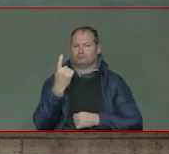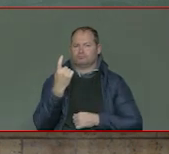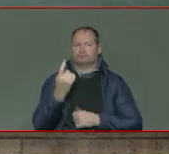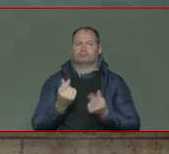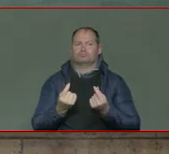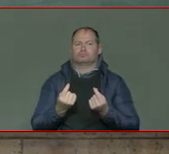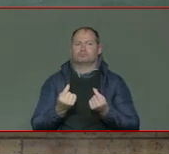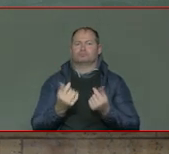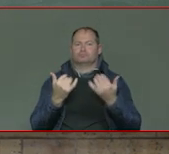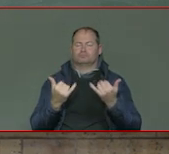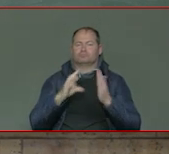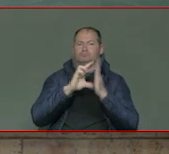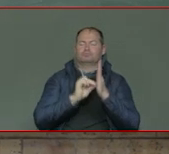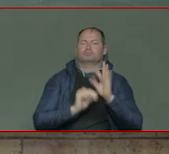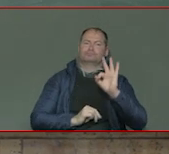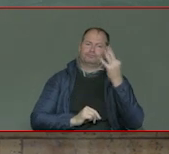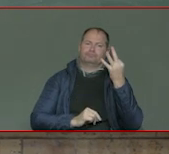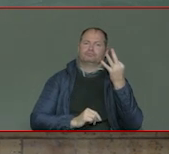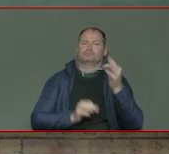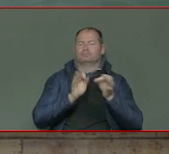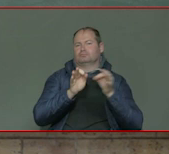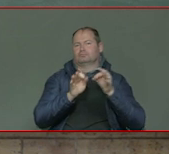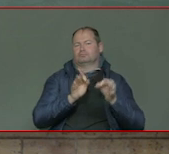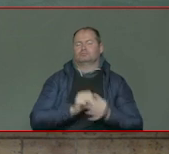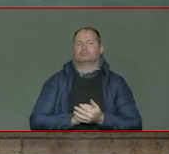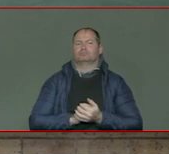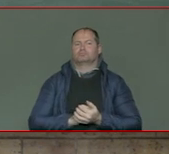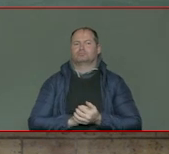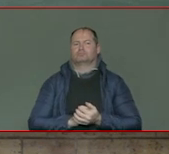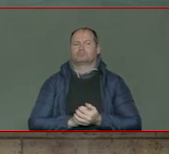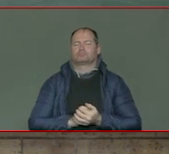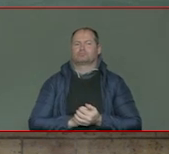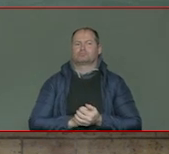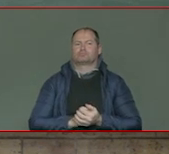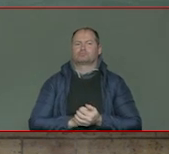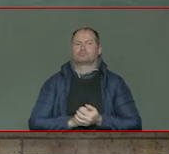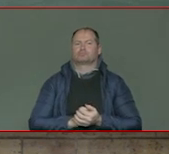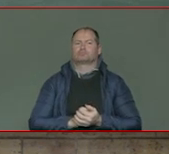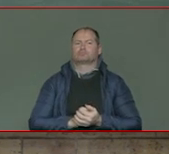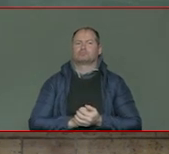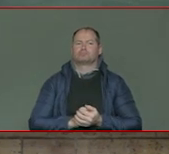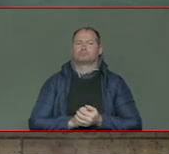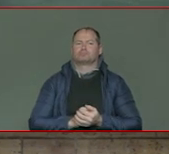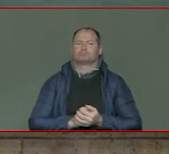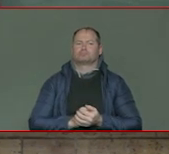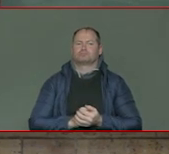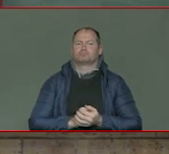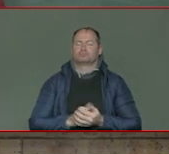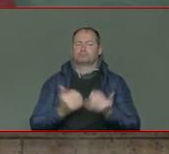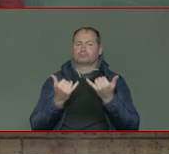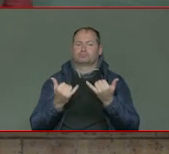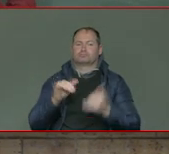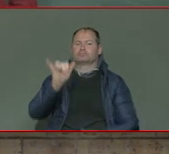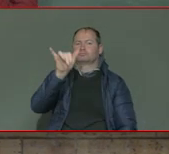give you the third notation. Okay, because I know you can handle it. All right. Let's quickly have a look at this. If I say to you y